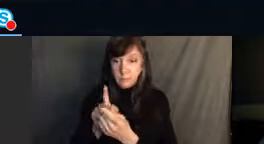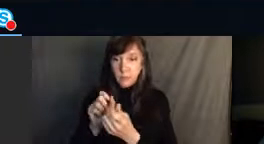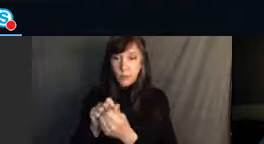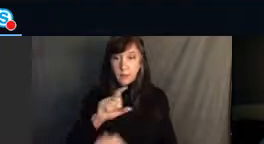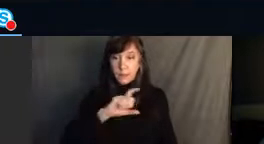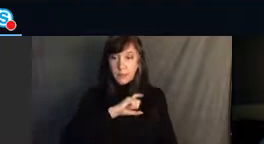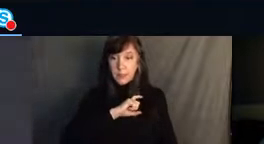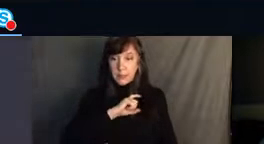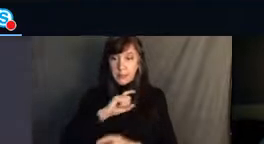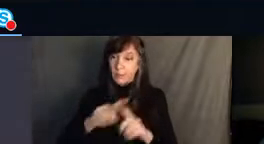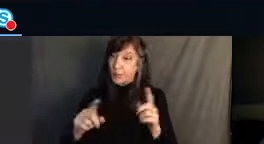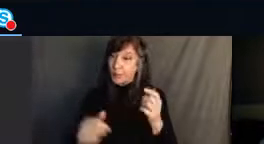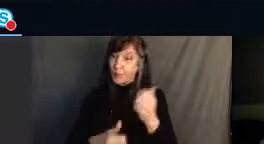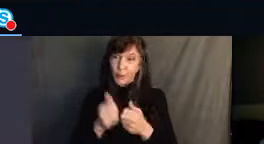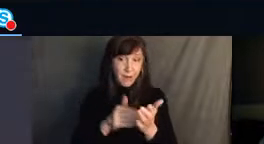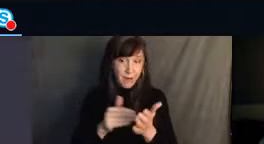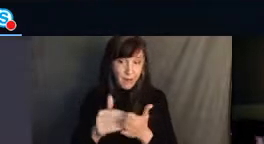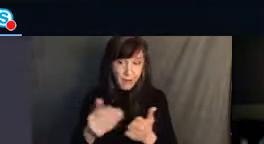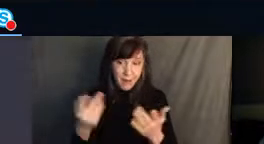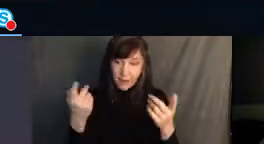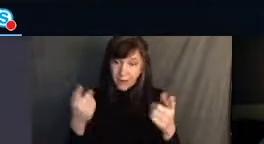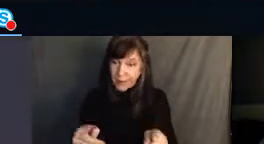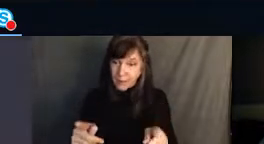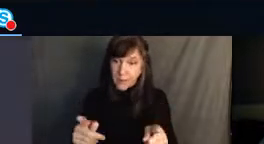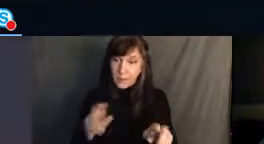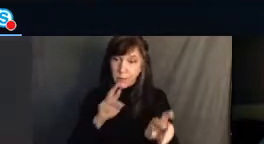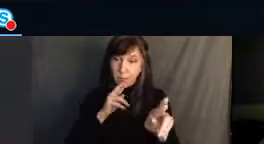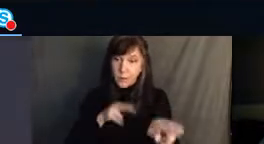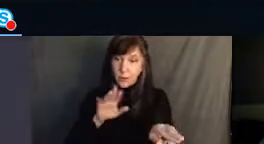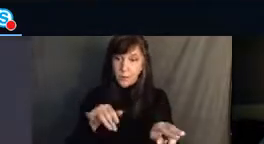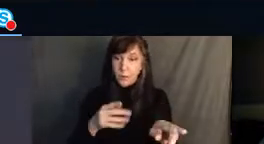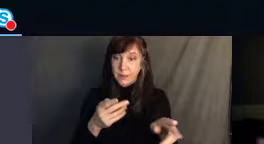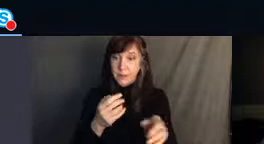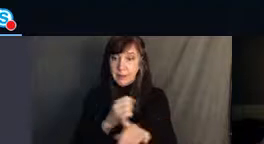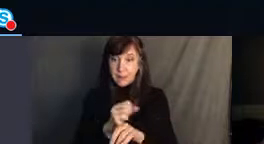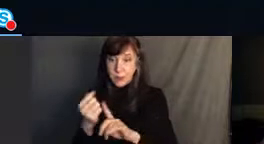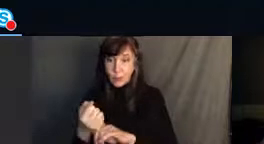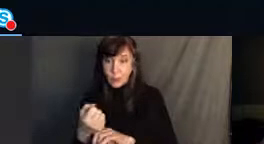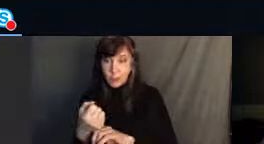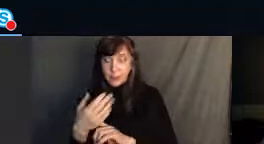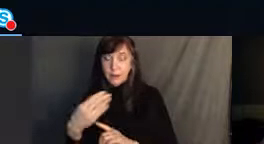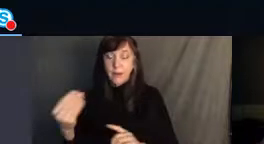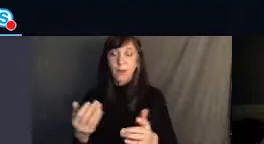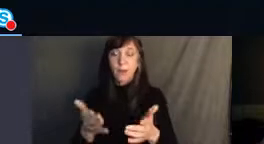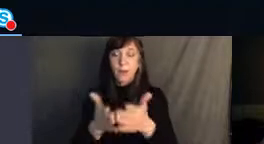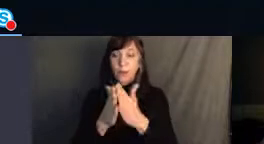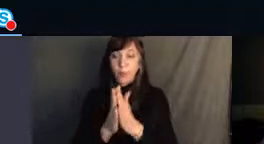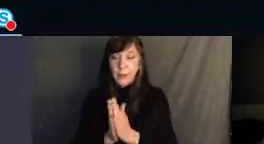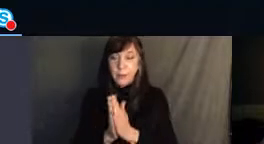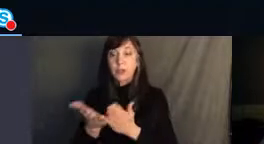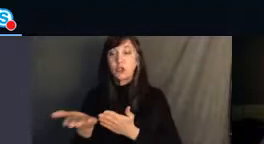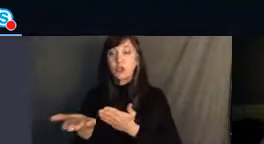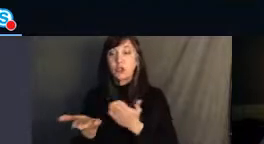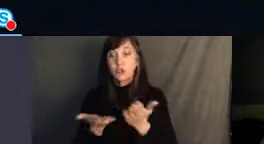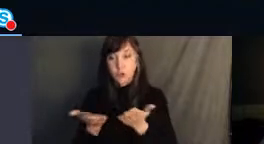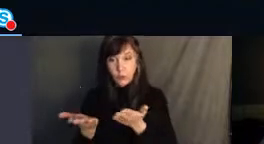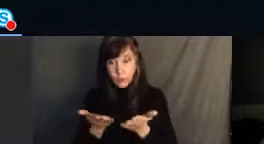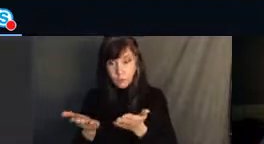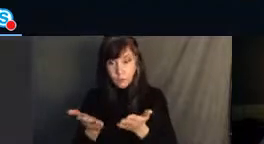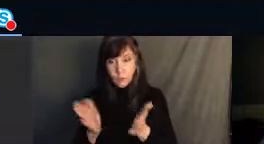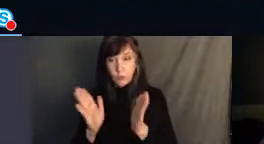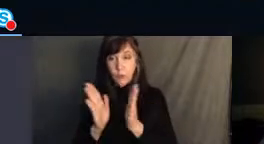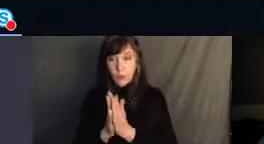route that they take when reporting those incidents and requesting service um, to help them